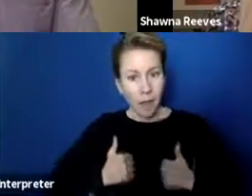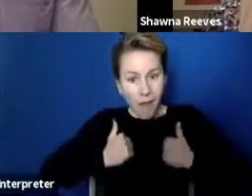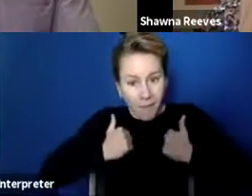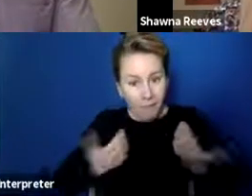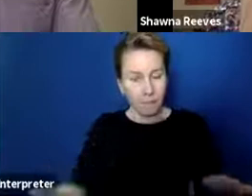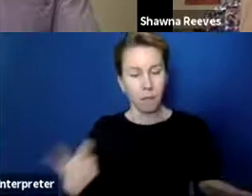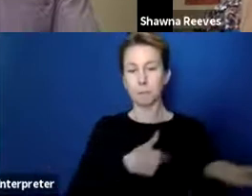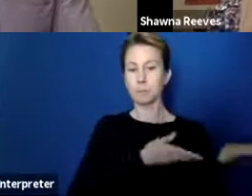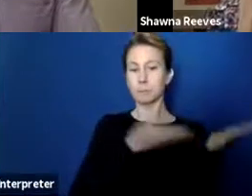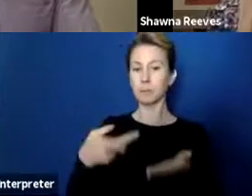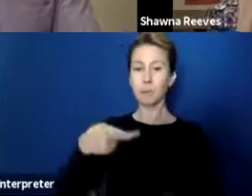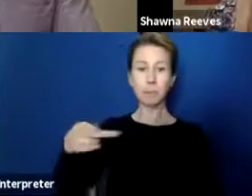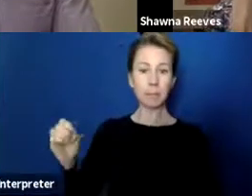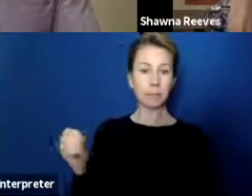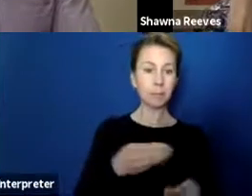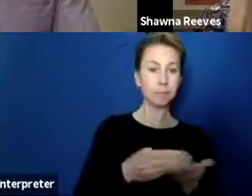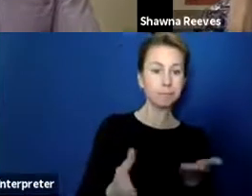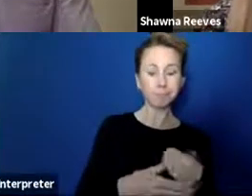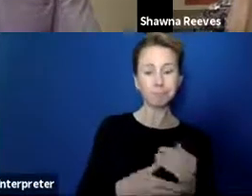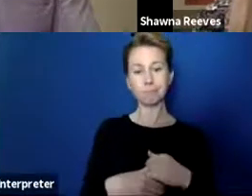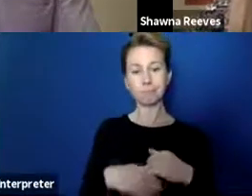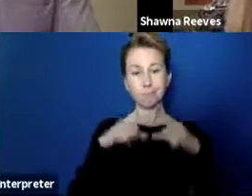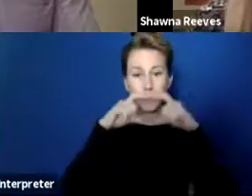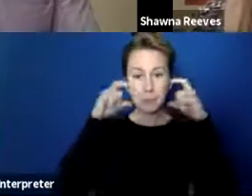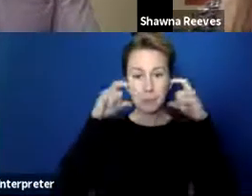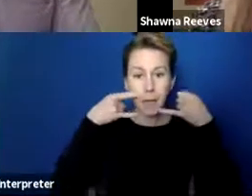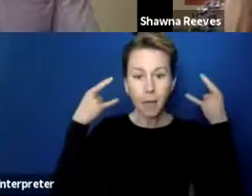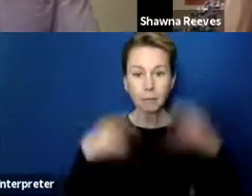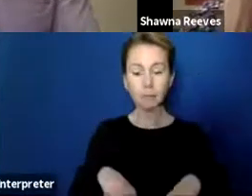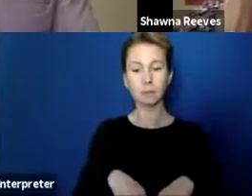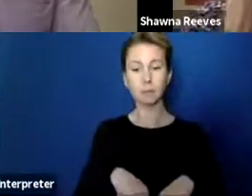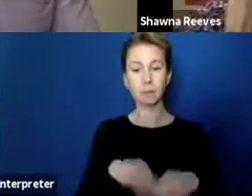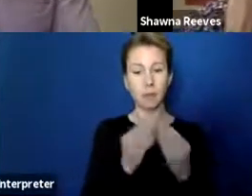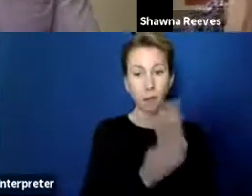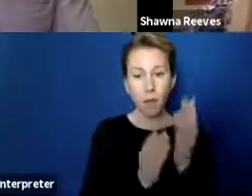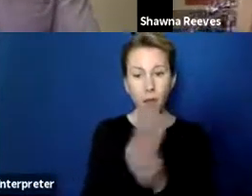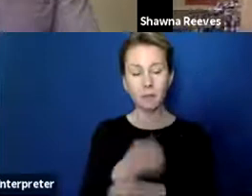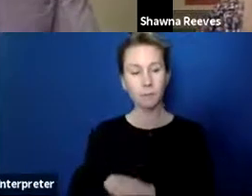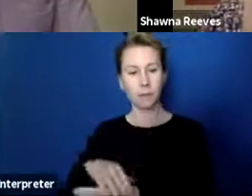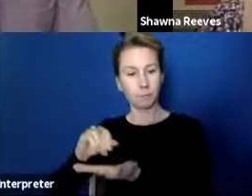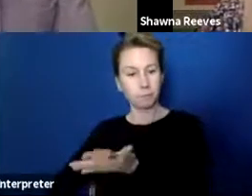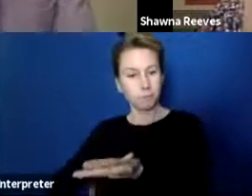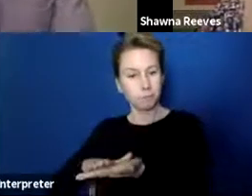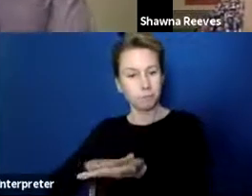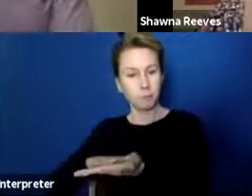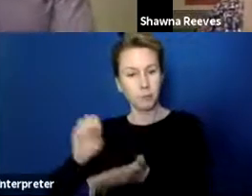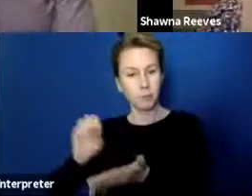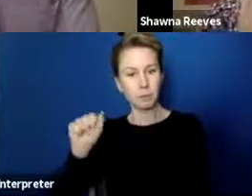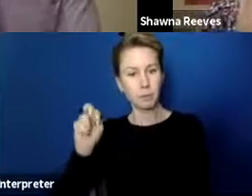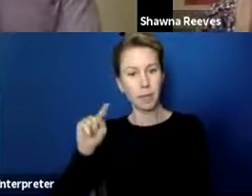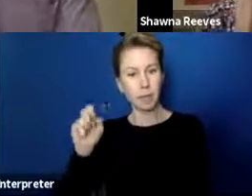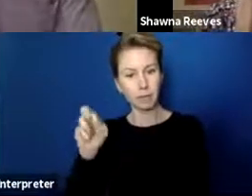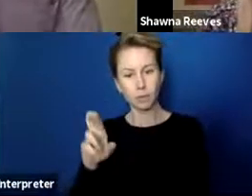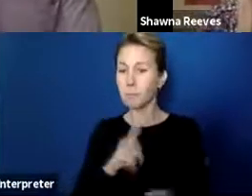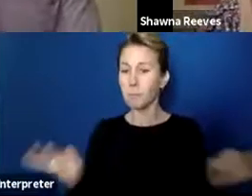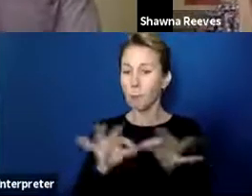a supply chain, many were not. And while I wish they would have procured it for themselves, I'm not willing to risk residents' lives to do that.